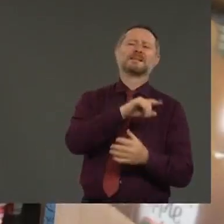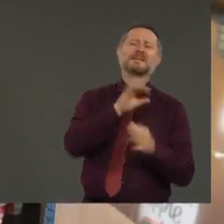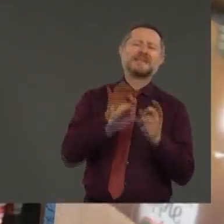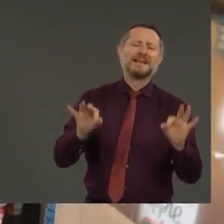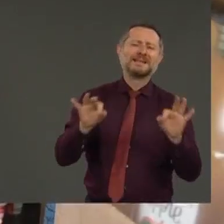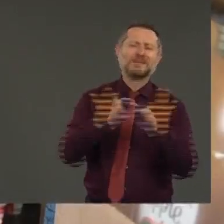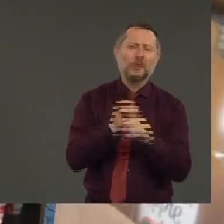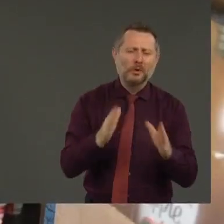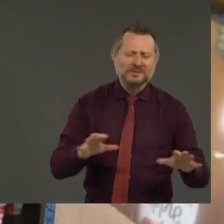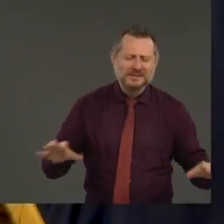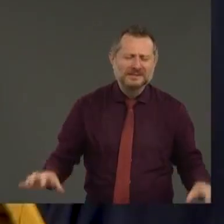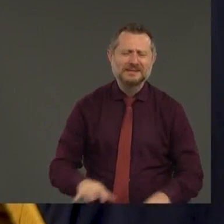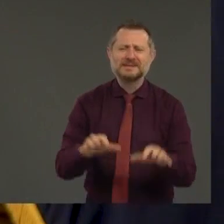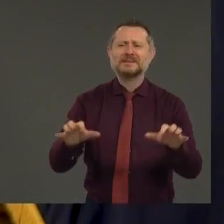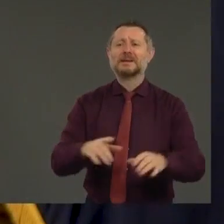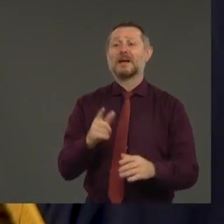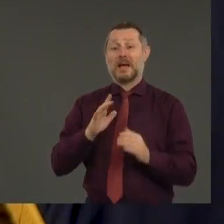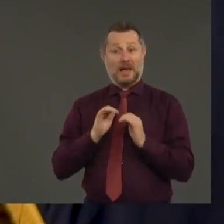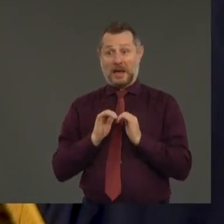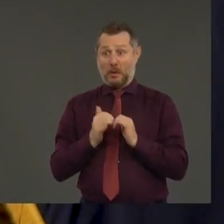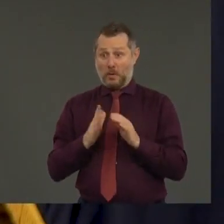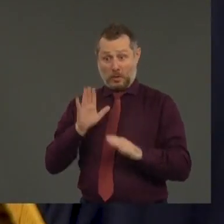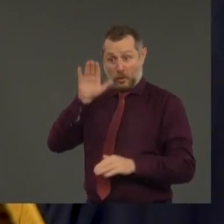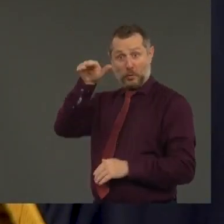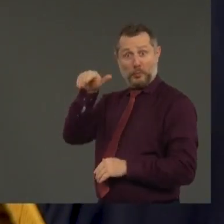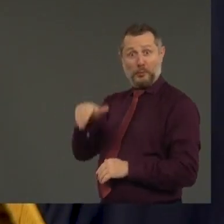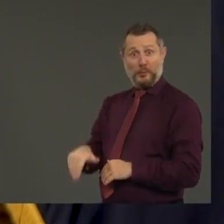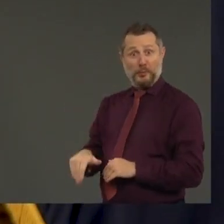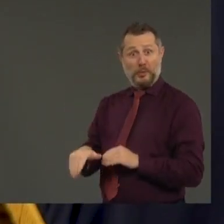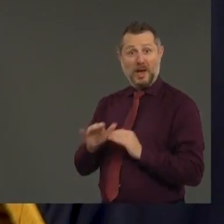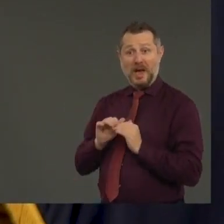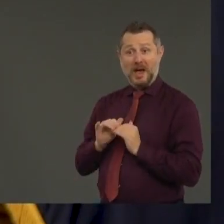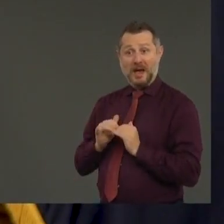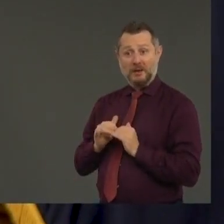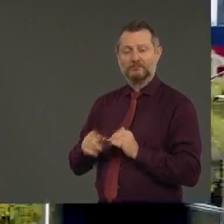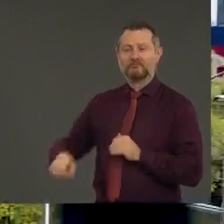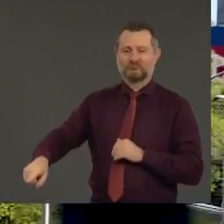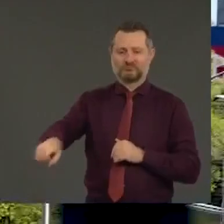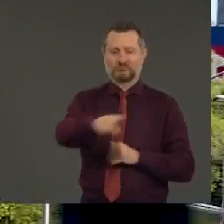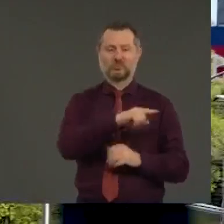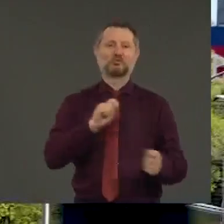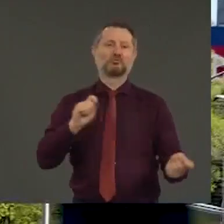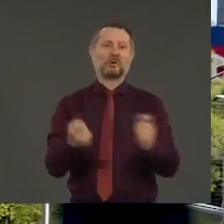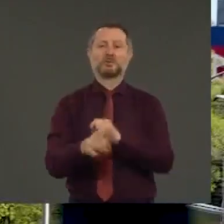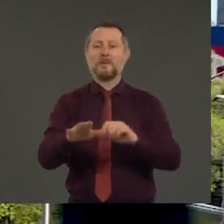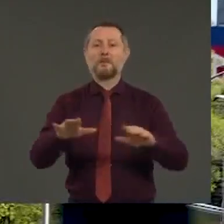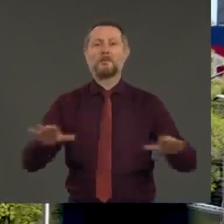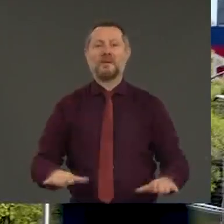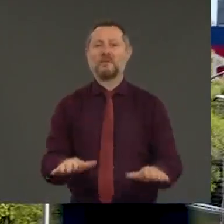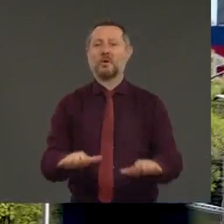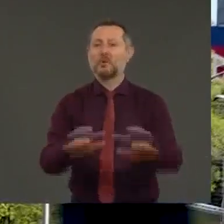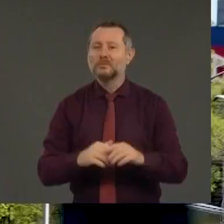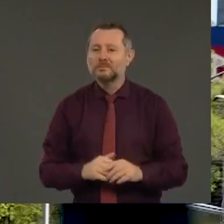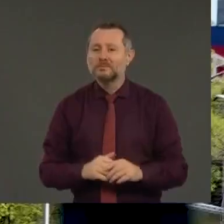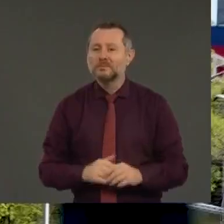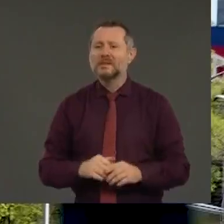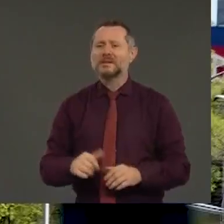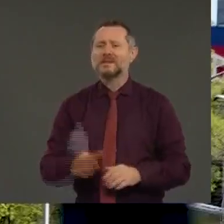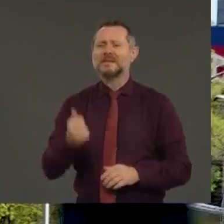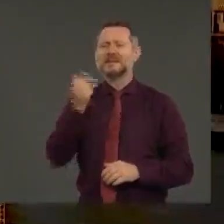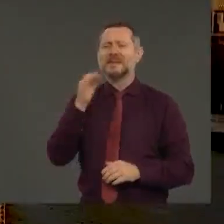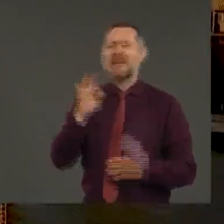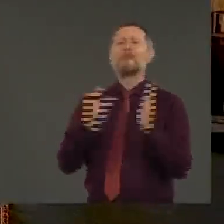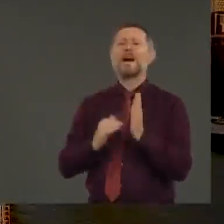But that rate came down because people changed their behavior. You have 19 million people in New York.